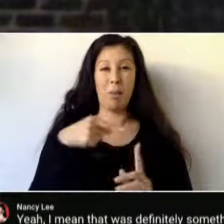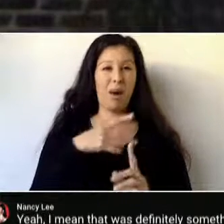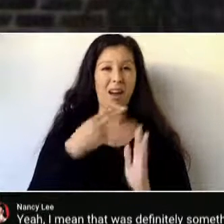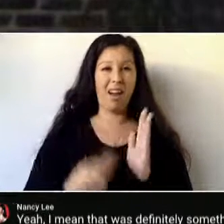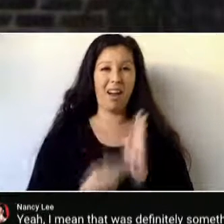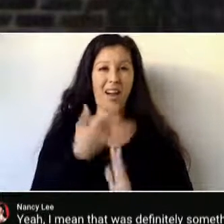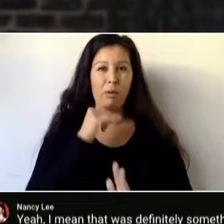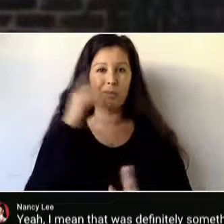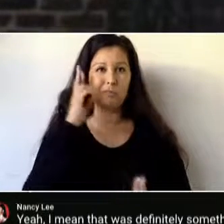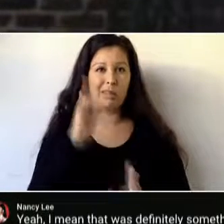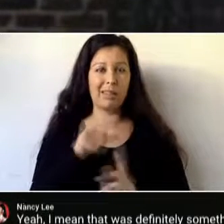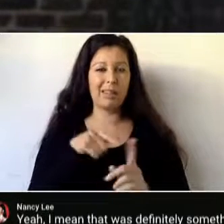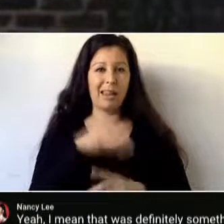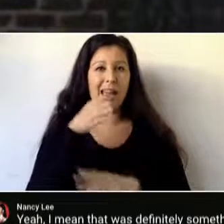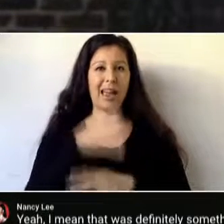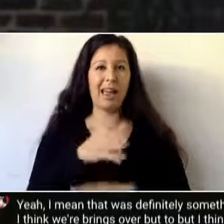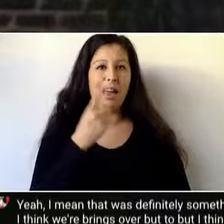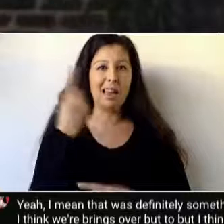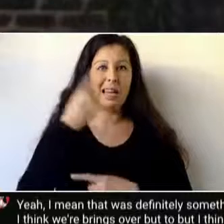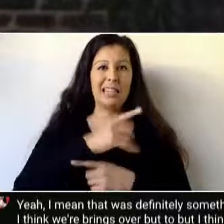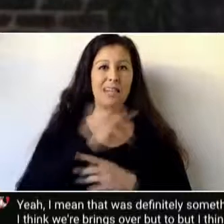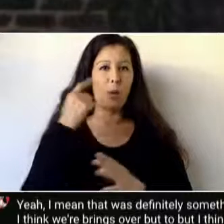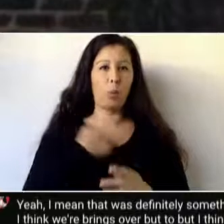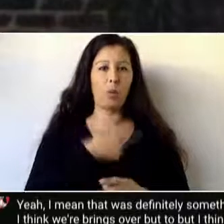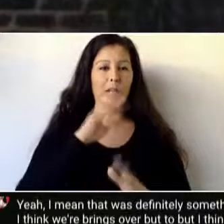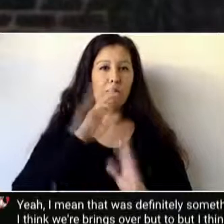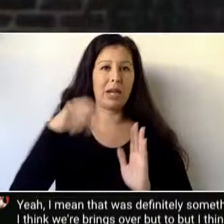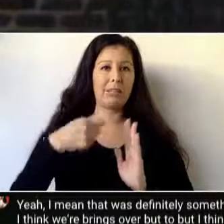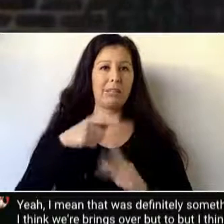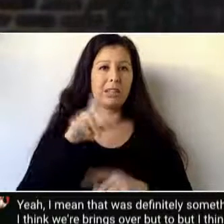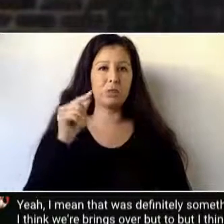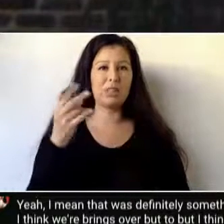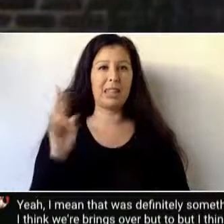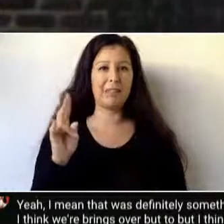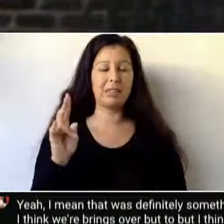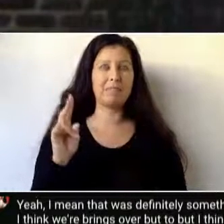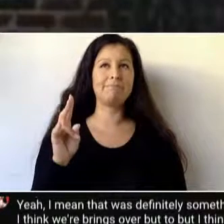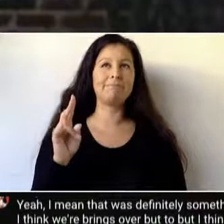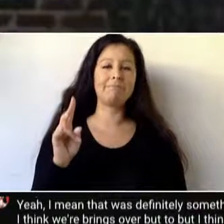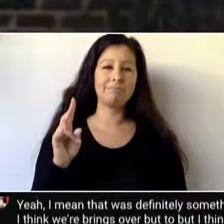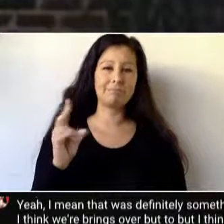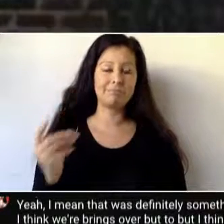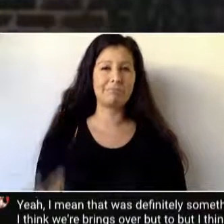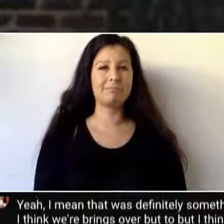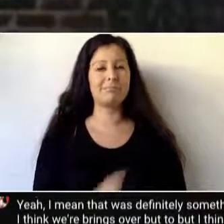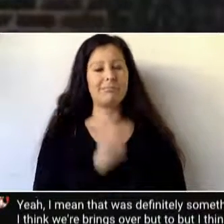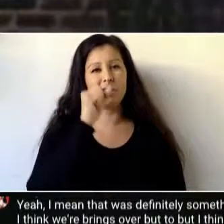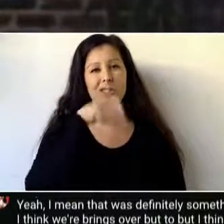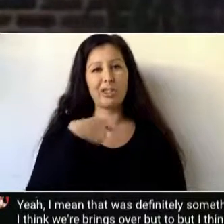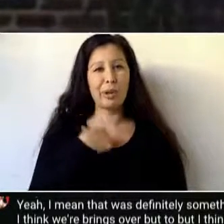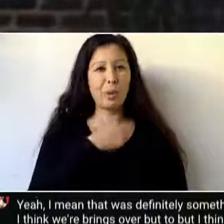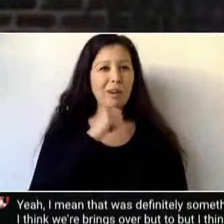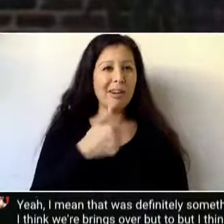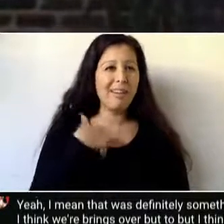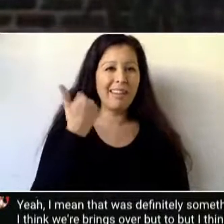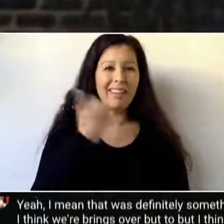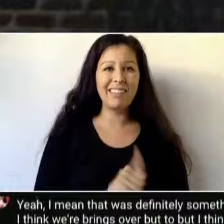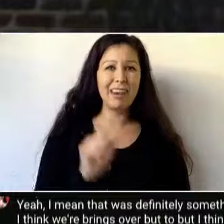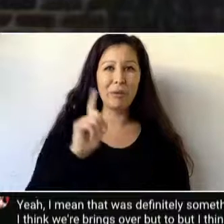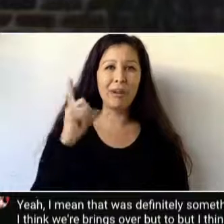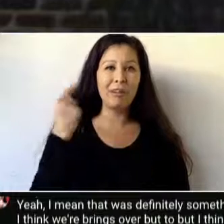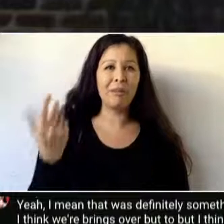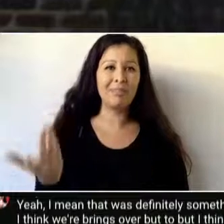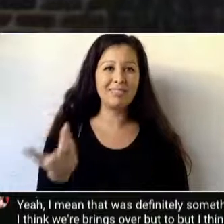even realize that until, like, the day of our demo shoot, like, in 2017, when we were like, oh, shit, like, we don't have anywhere to go,